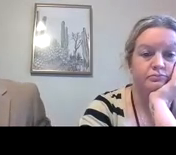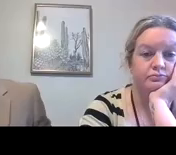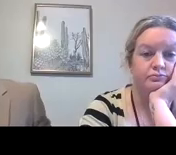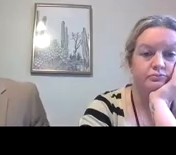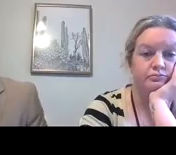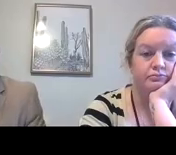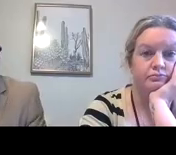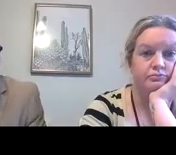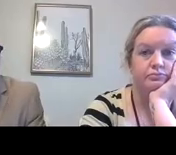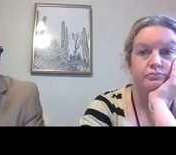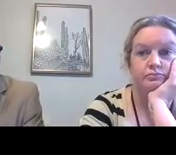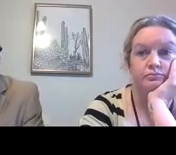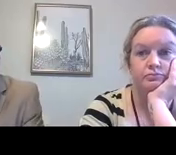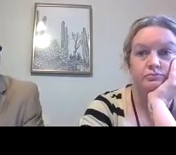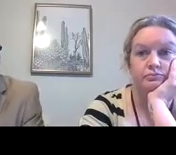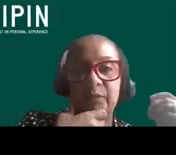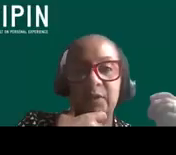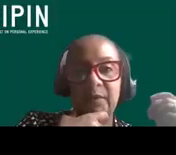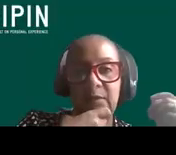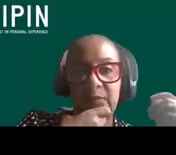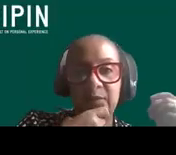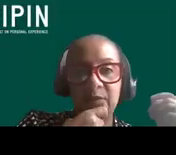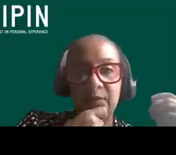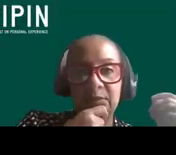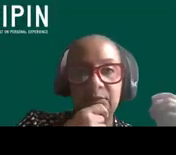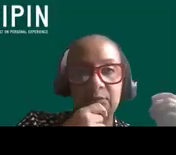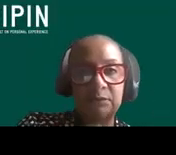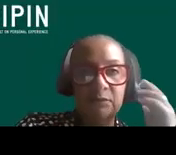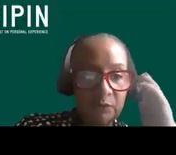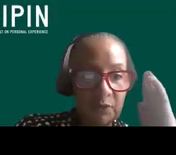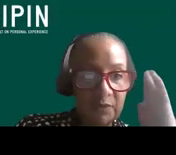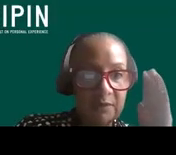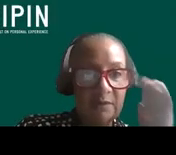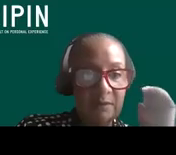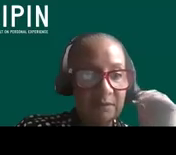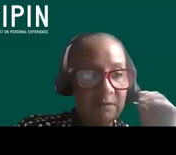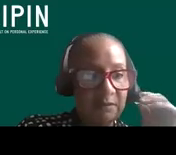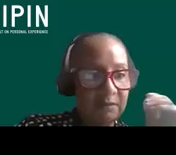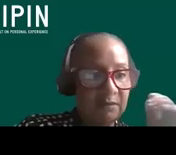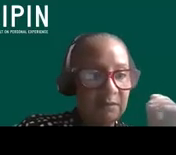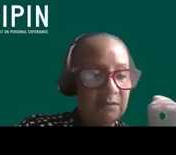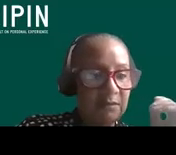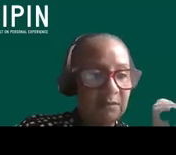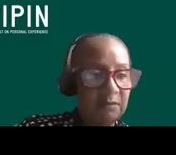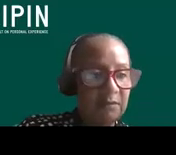a very important feature of Este es el programa que les puede ayudar a Tico.